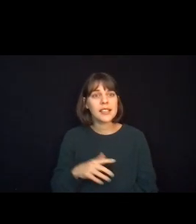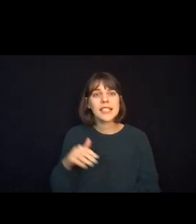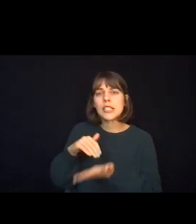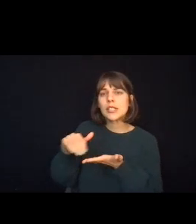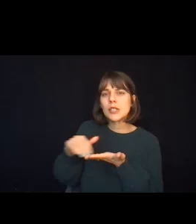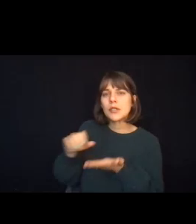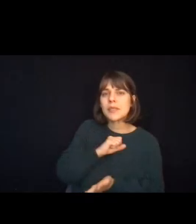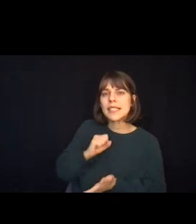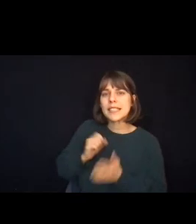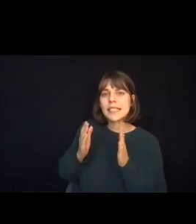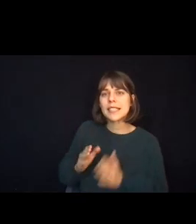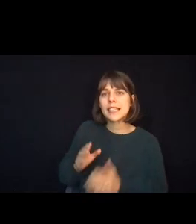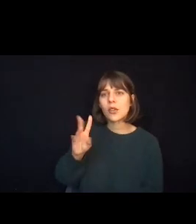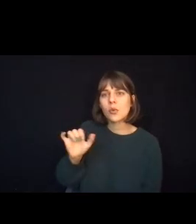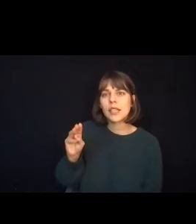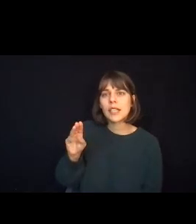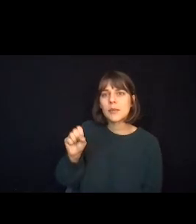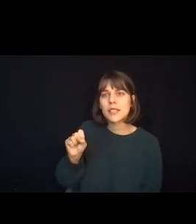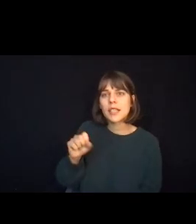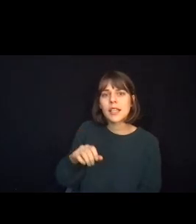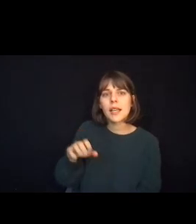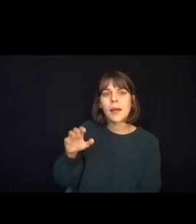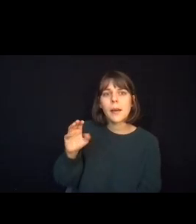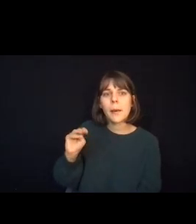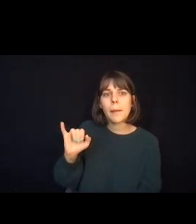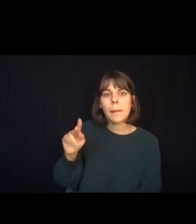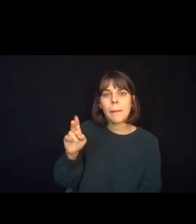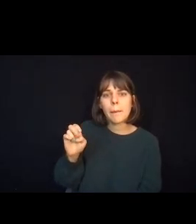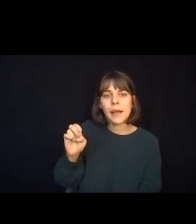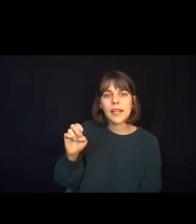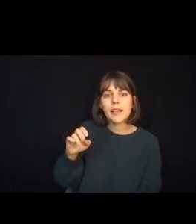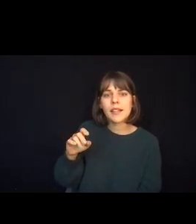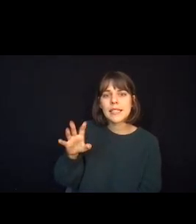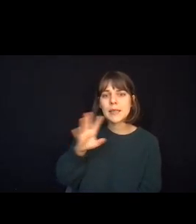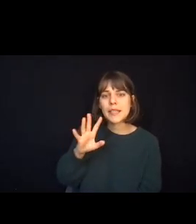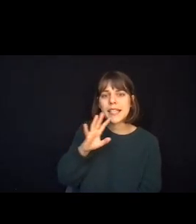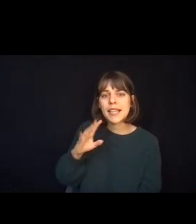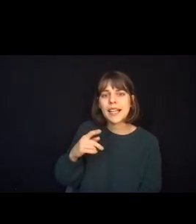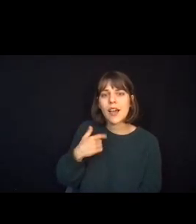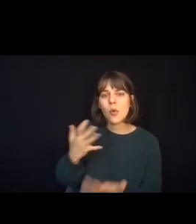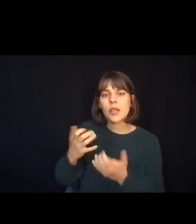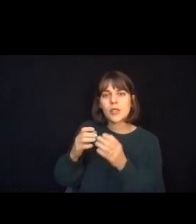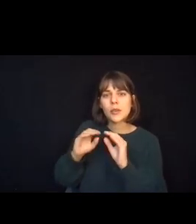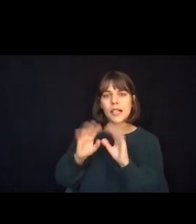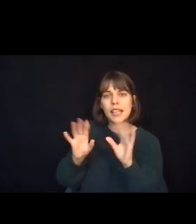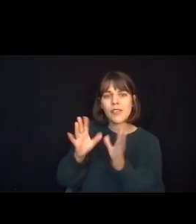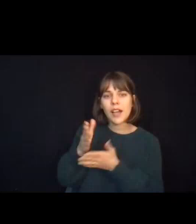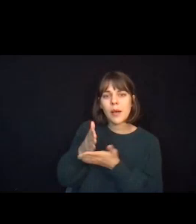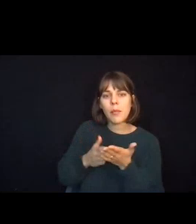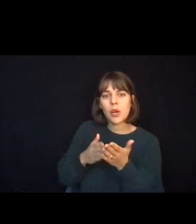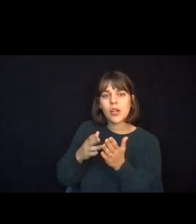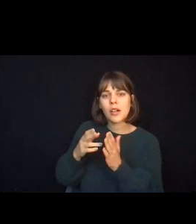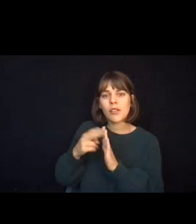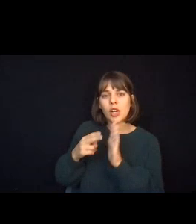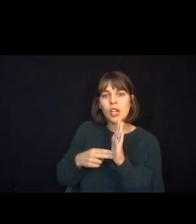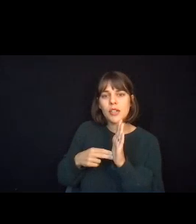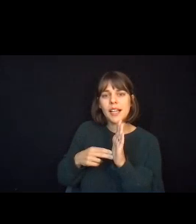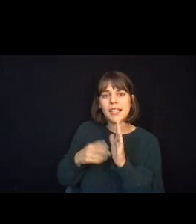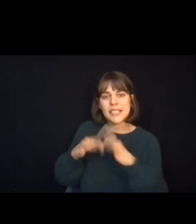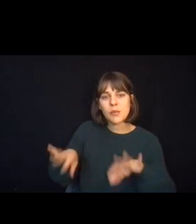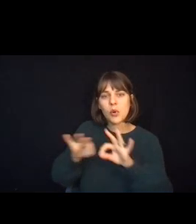Excuse me, Senator Williams, Mike Setcher here. I just wanted to also clarify the other portion of this contract that I think is critical and we do not have internal capacity